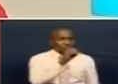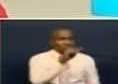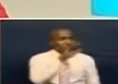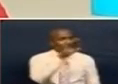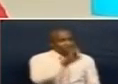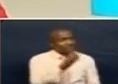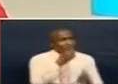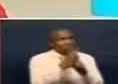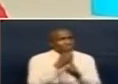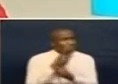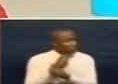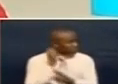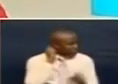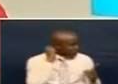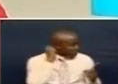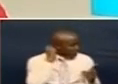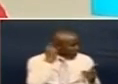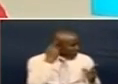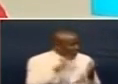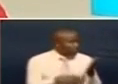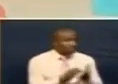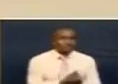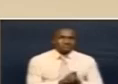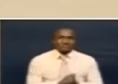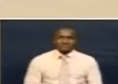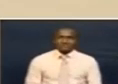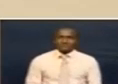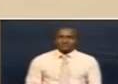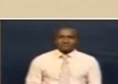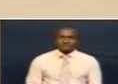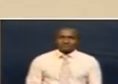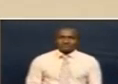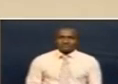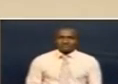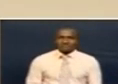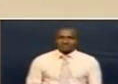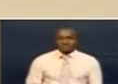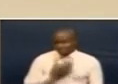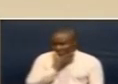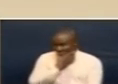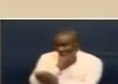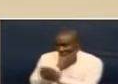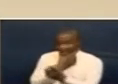etc. What do you think of that? They're not making forays? The ones you've mentioned,